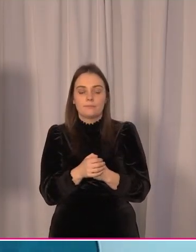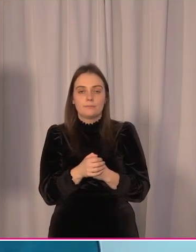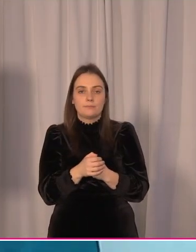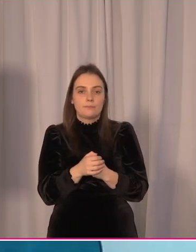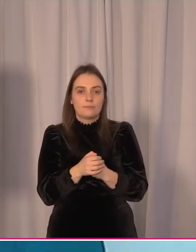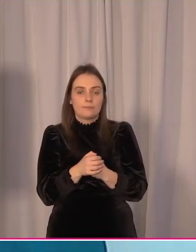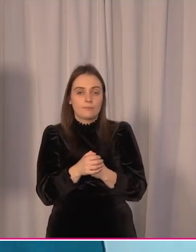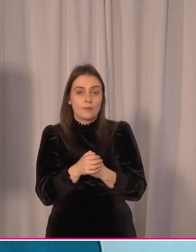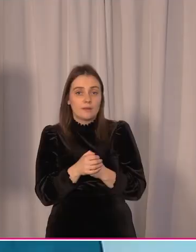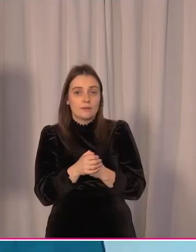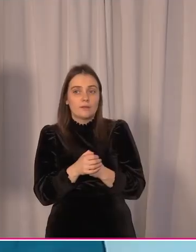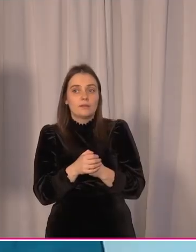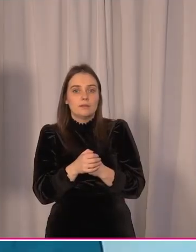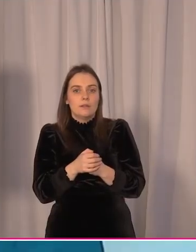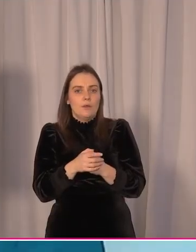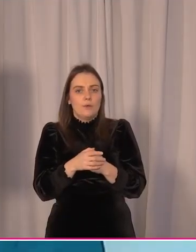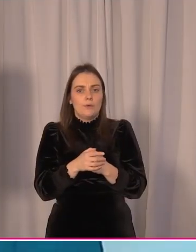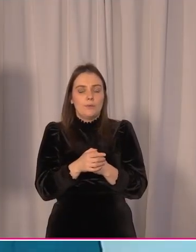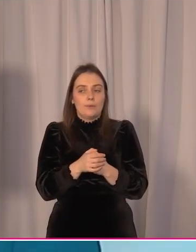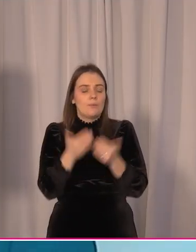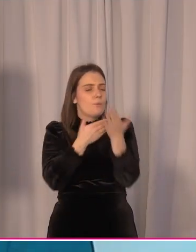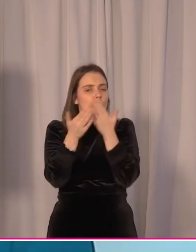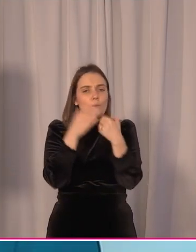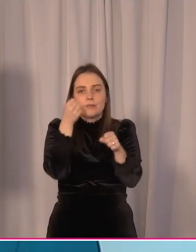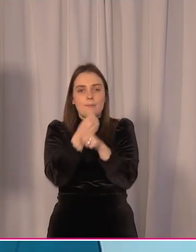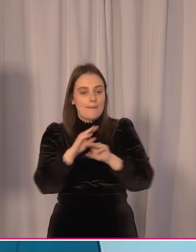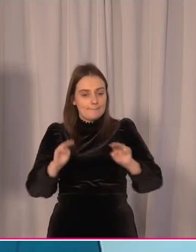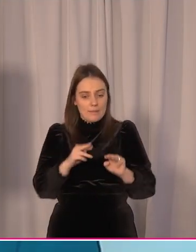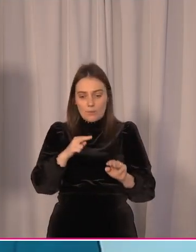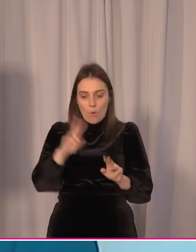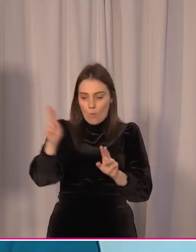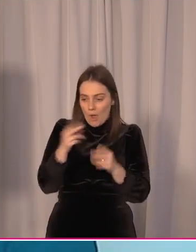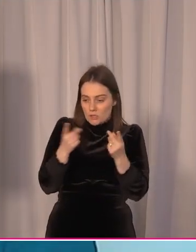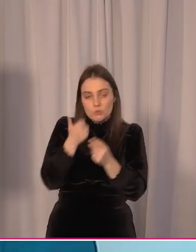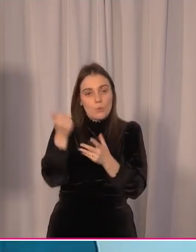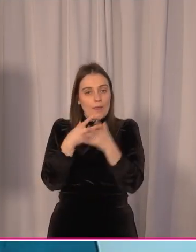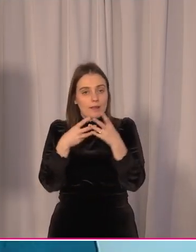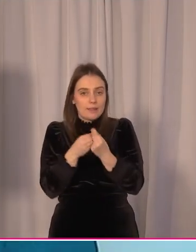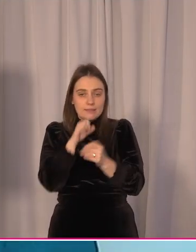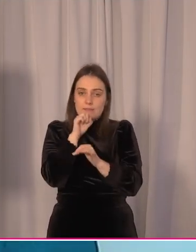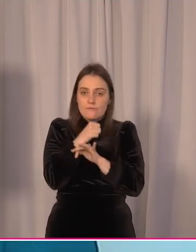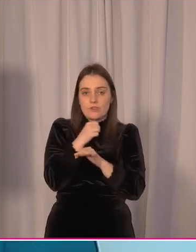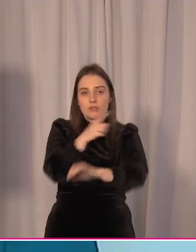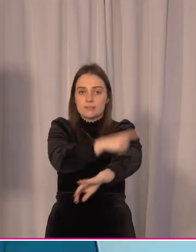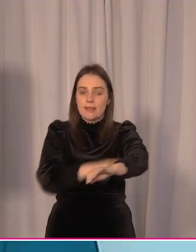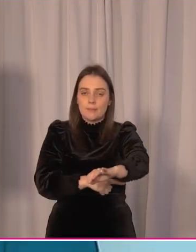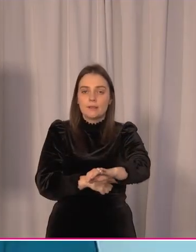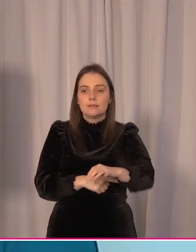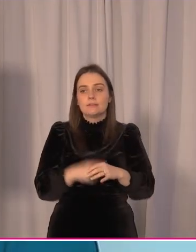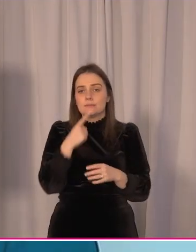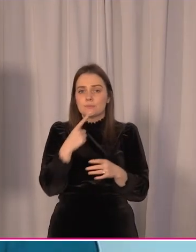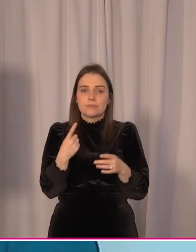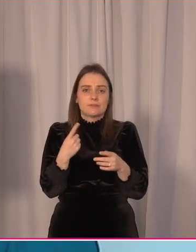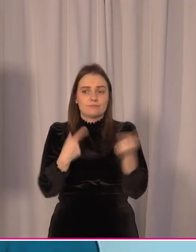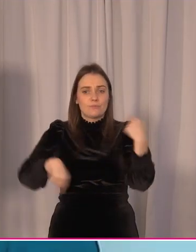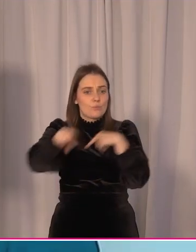what about the people that really can't can do much, or they're severely disabled. But again, we are all